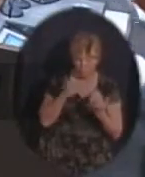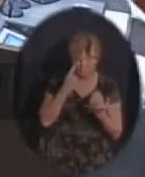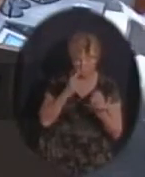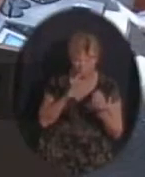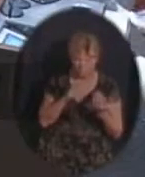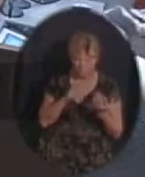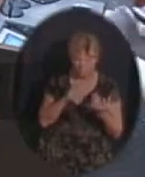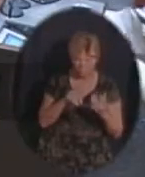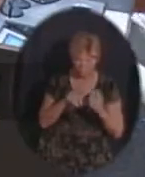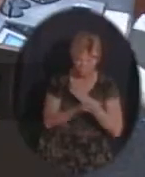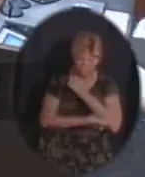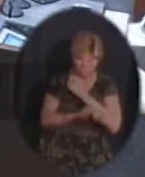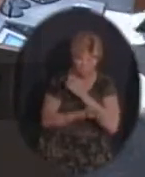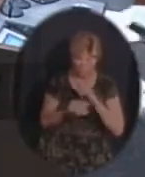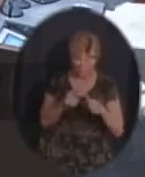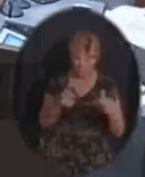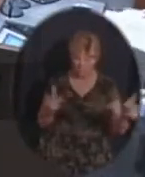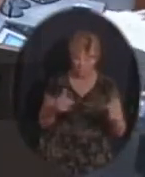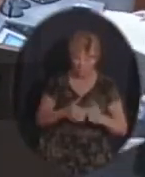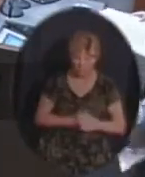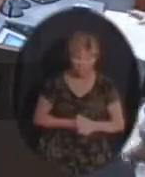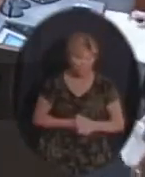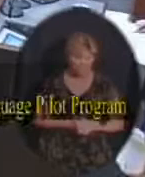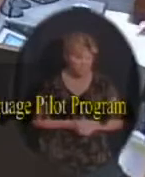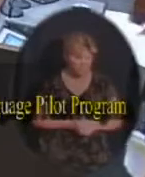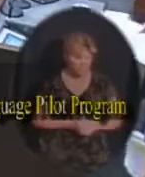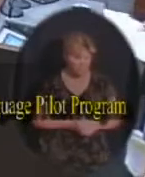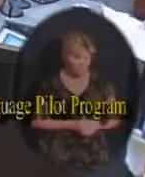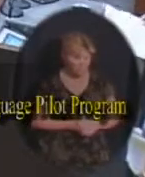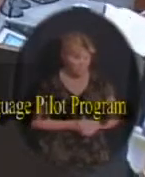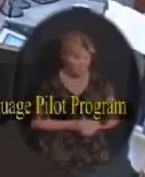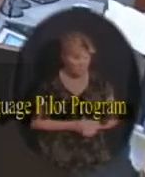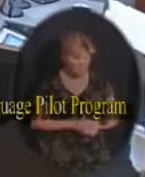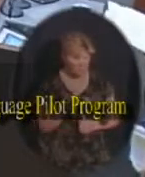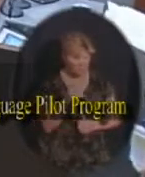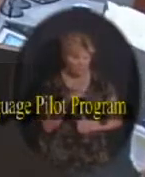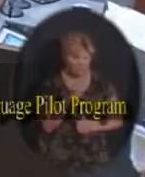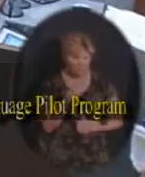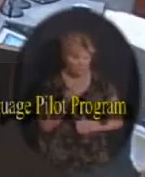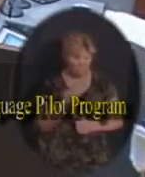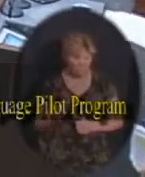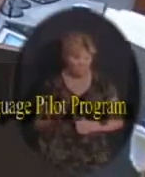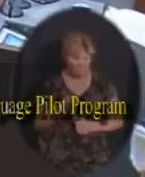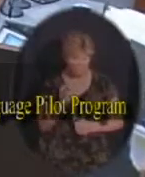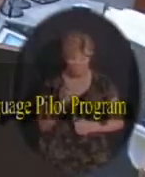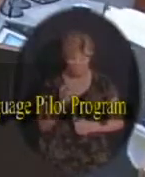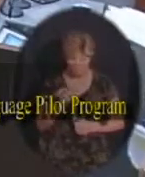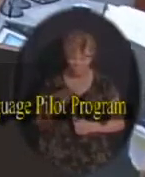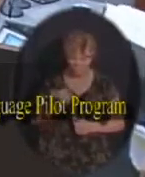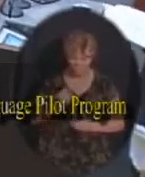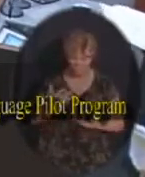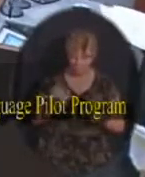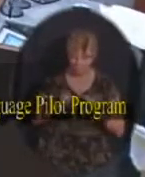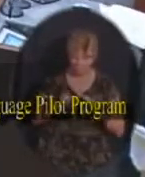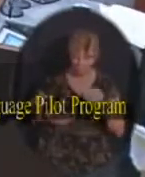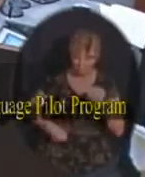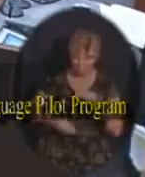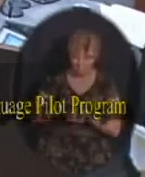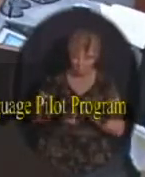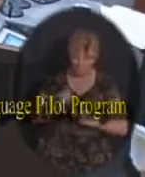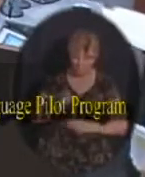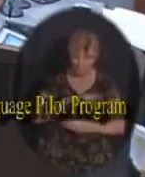One thing I might add, it just struck me, we have some history here in this district with